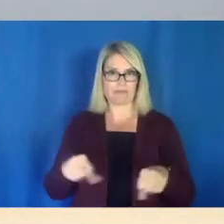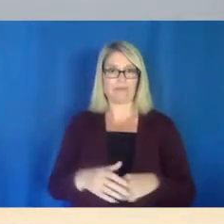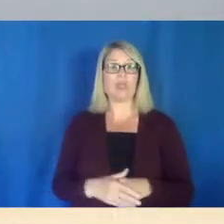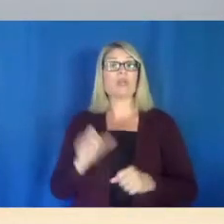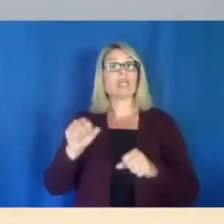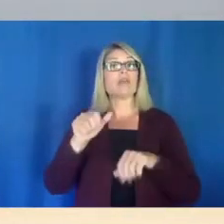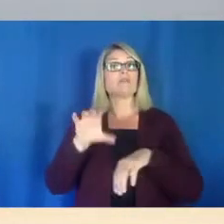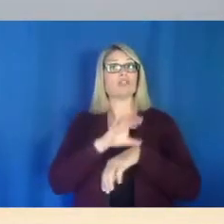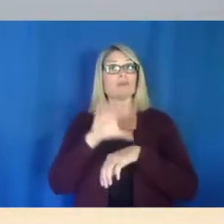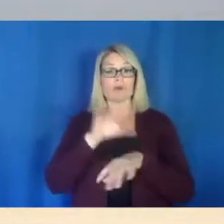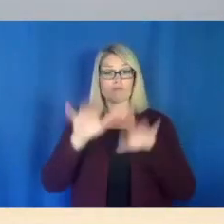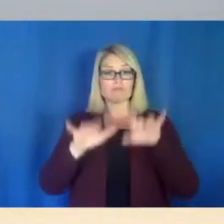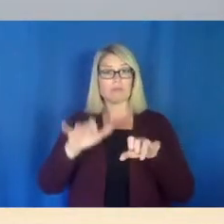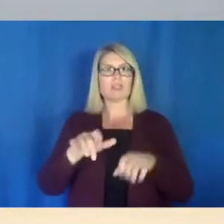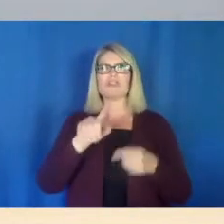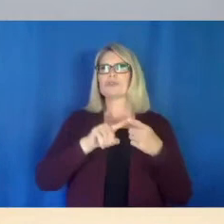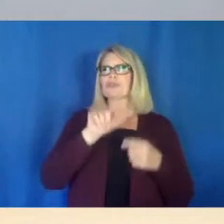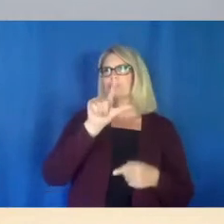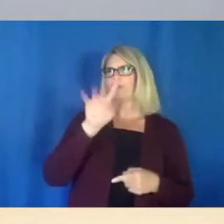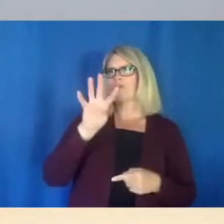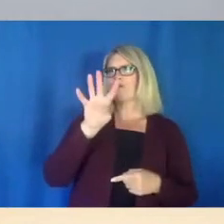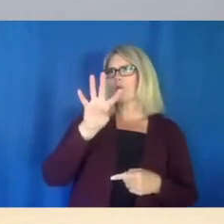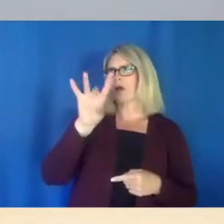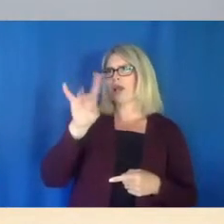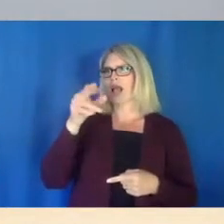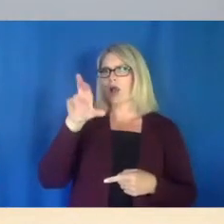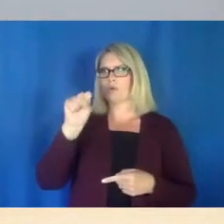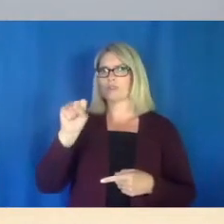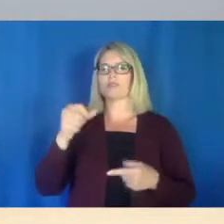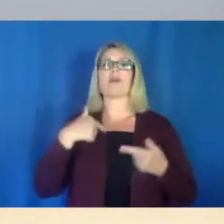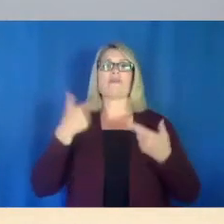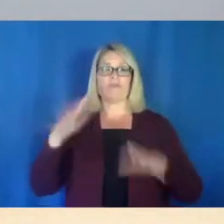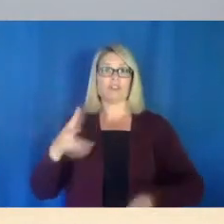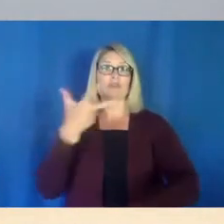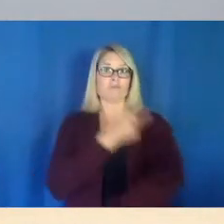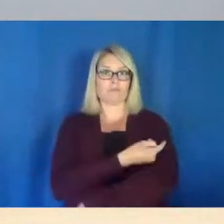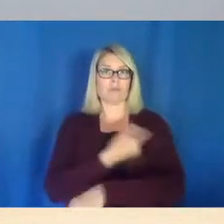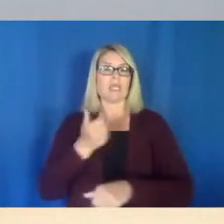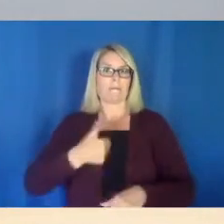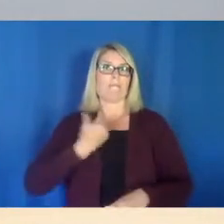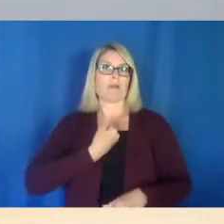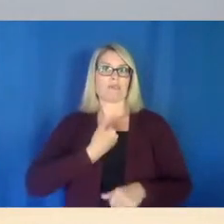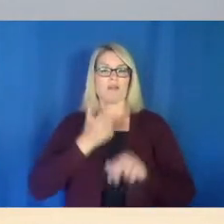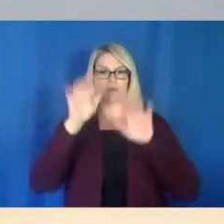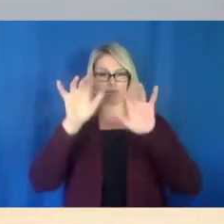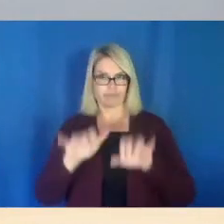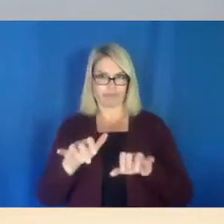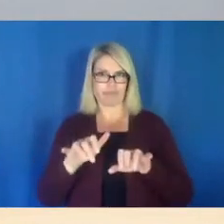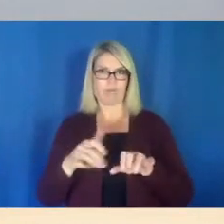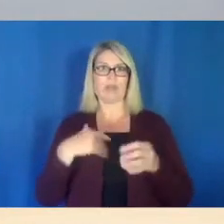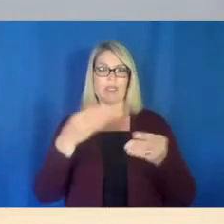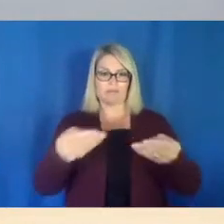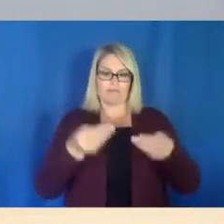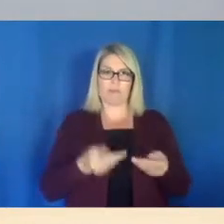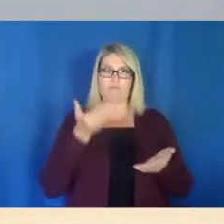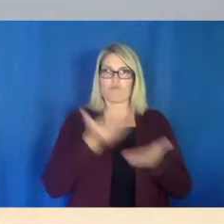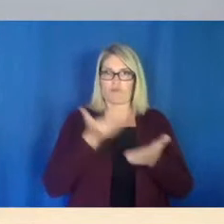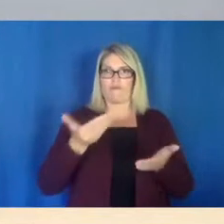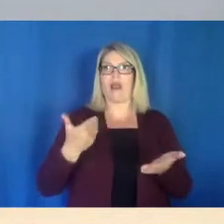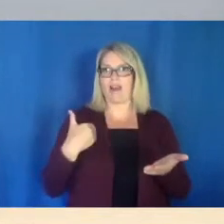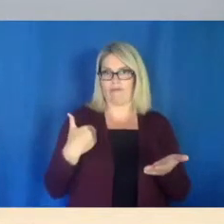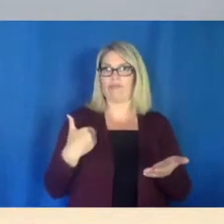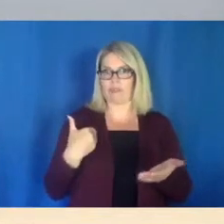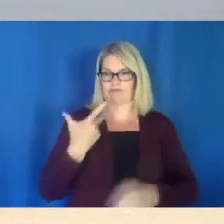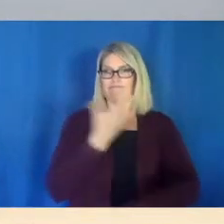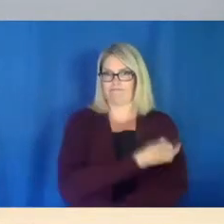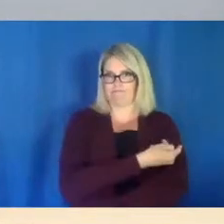online within 24 to 48 hours after you receive your immunization. Since the portal was launched last Friday, over 5,000